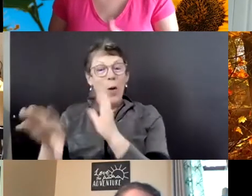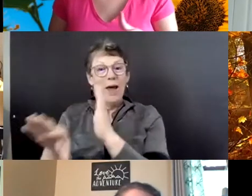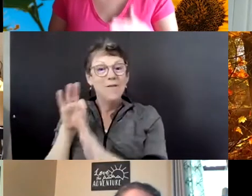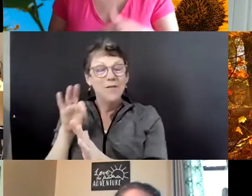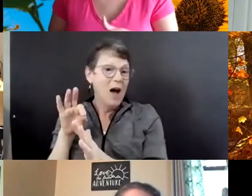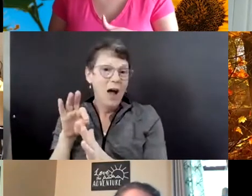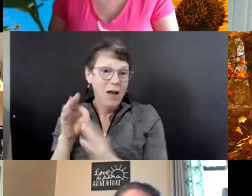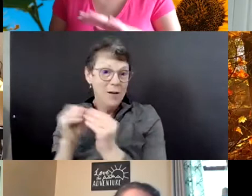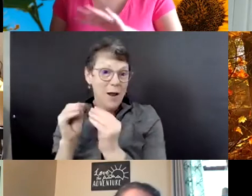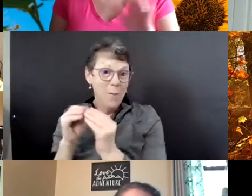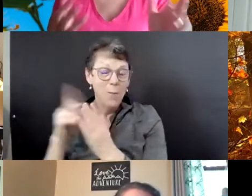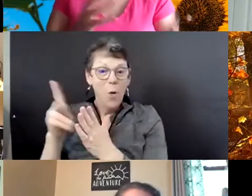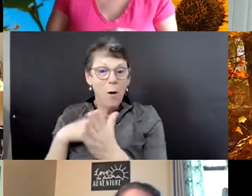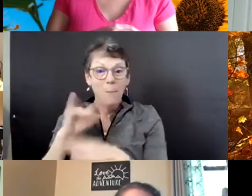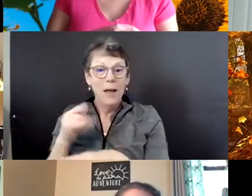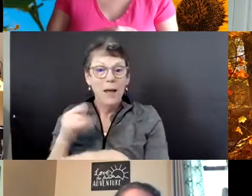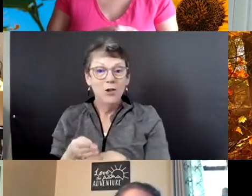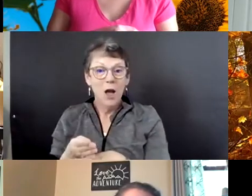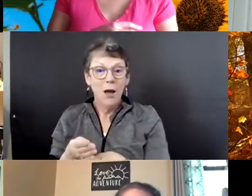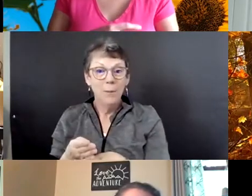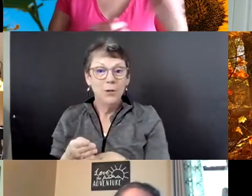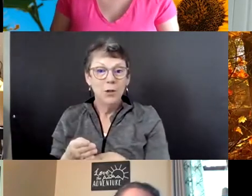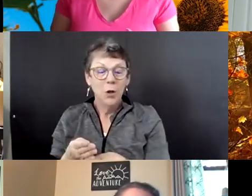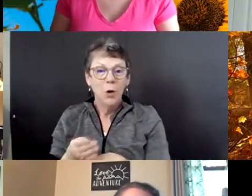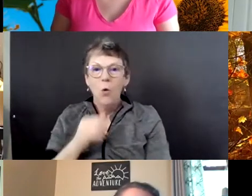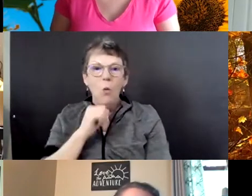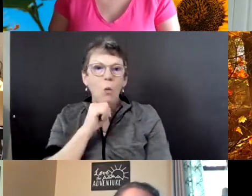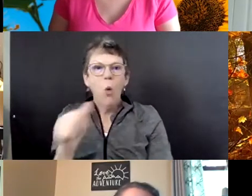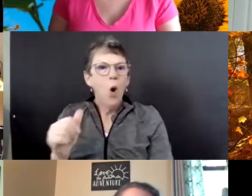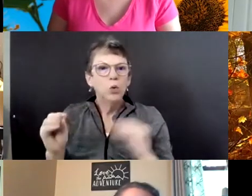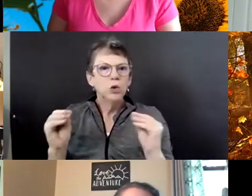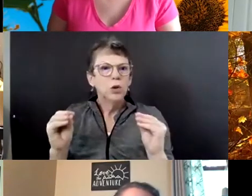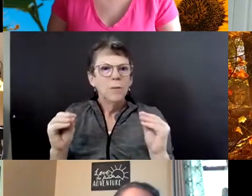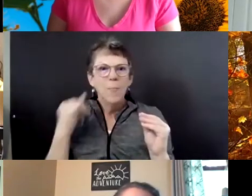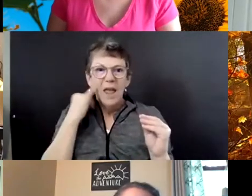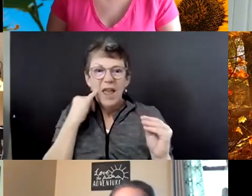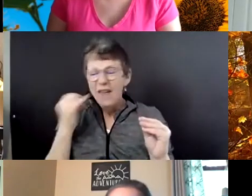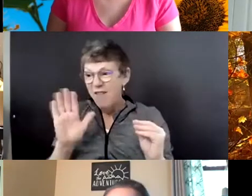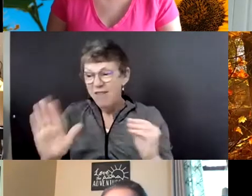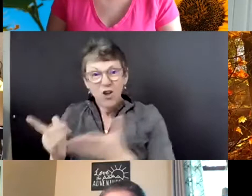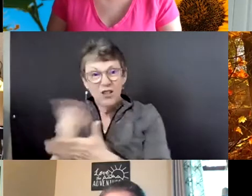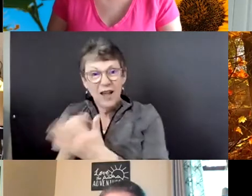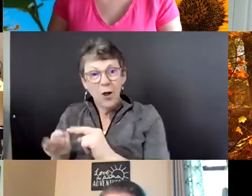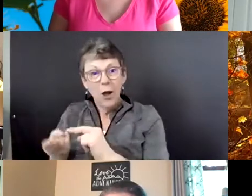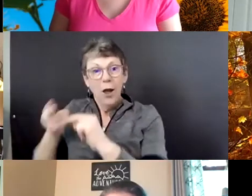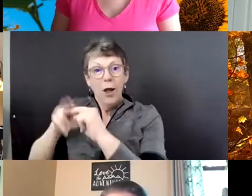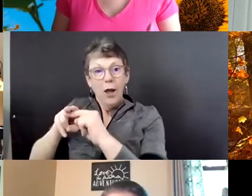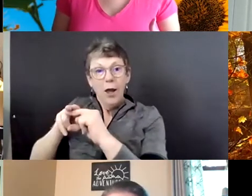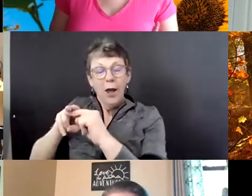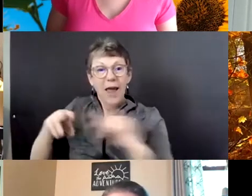hours and higher paying jobs is not going to offset the cost if they lose some of their other benefits.